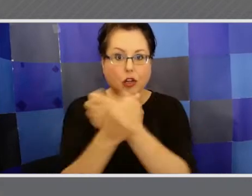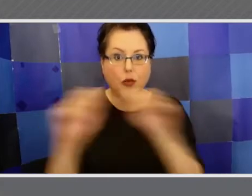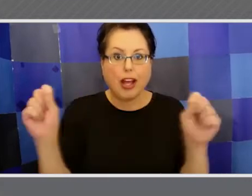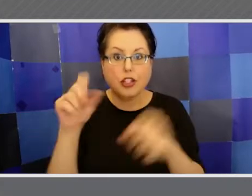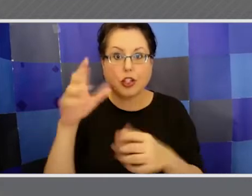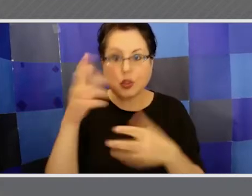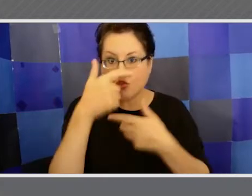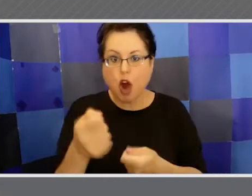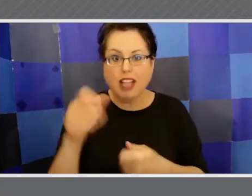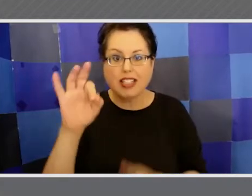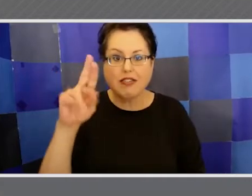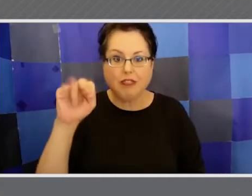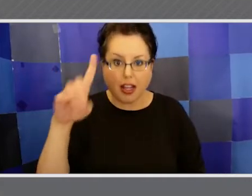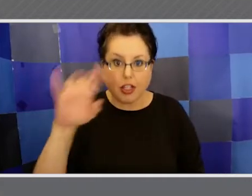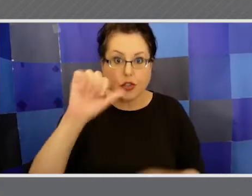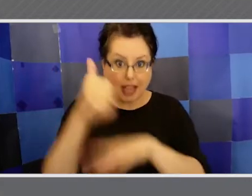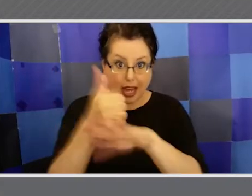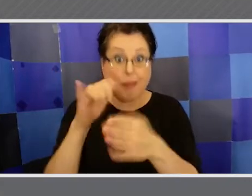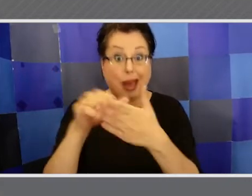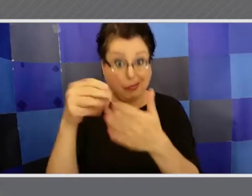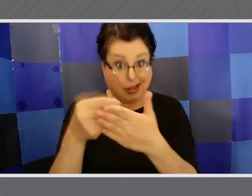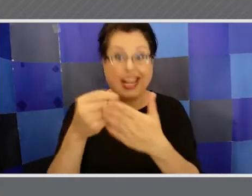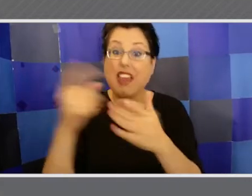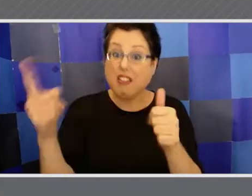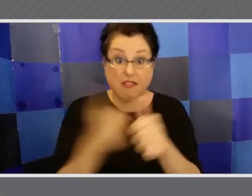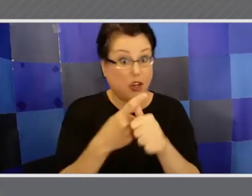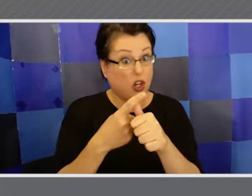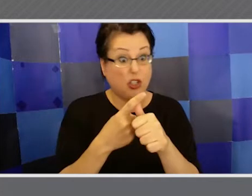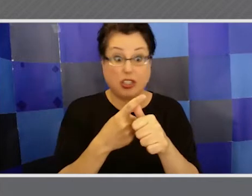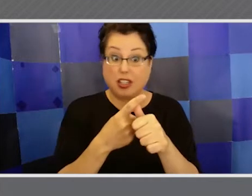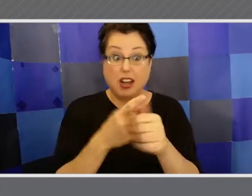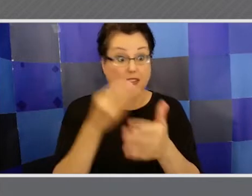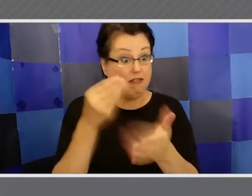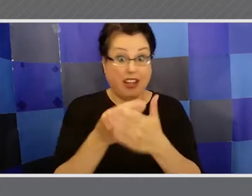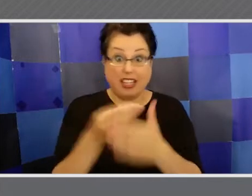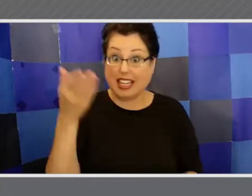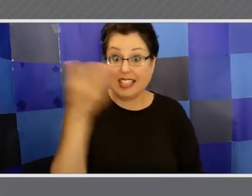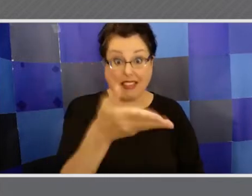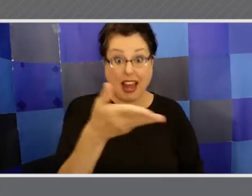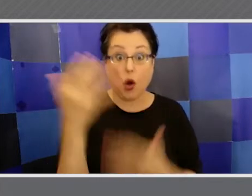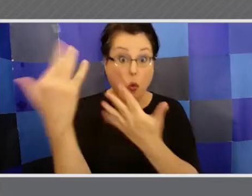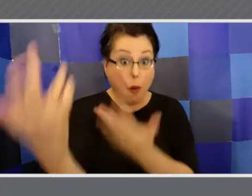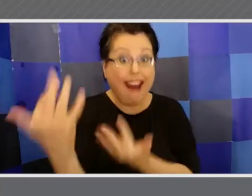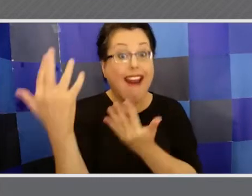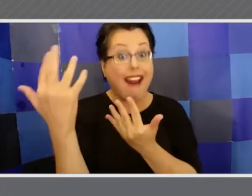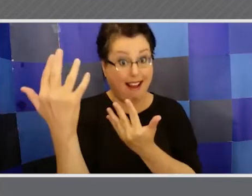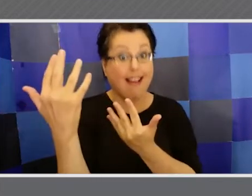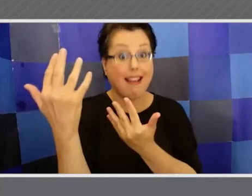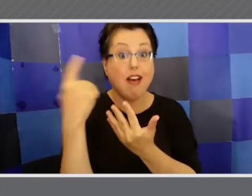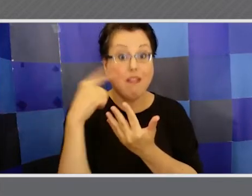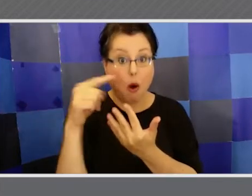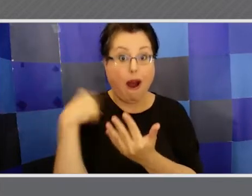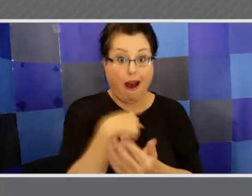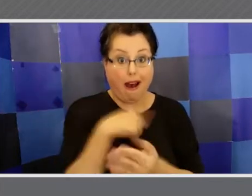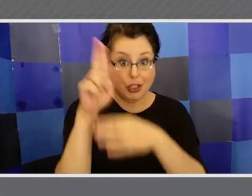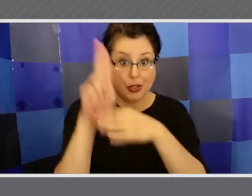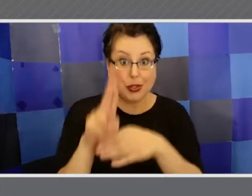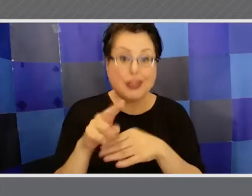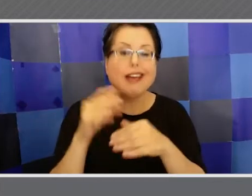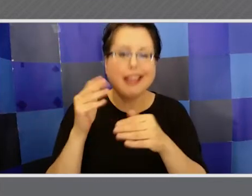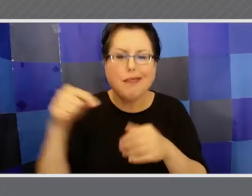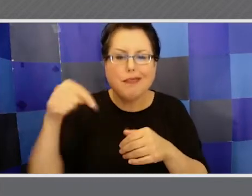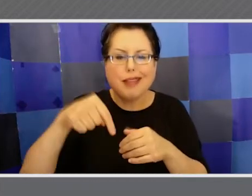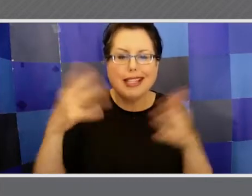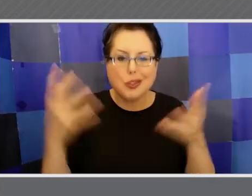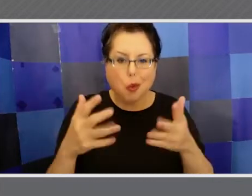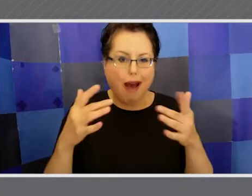funds. I will say the first tranche of funding is there and waiting. And here's the anticipated process flow.